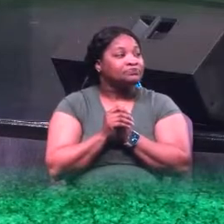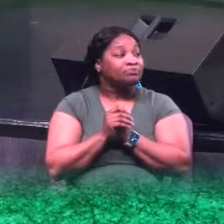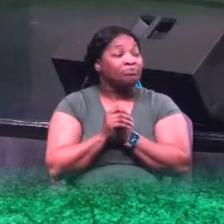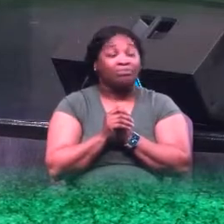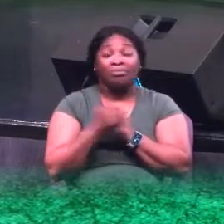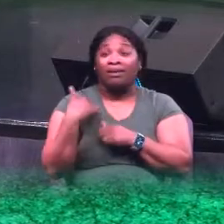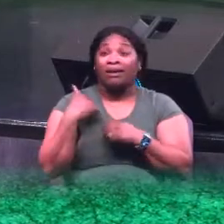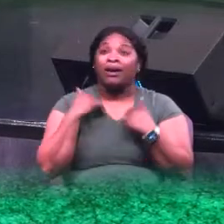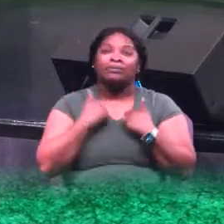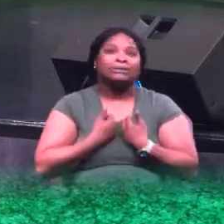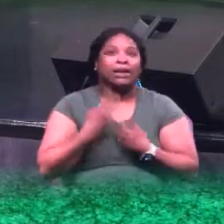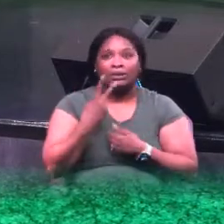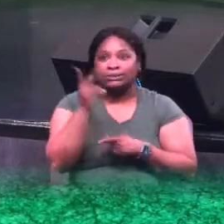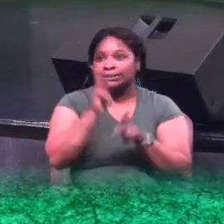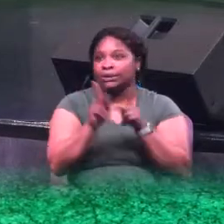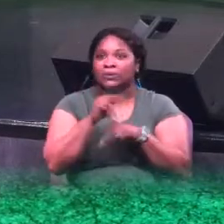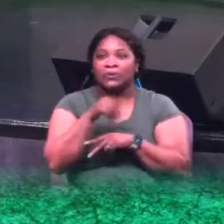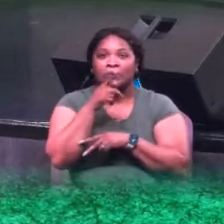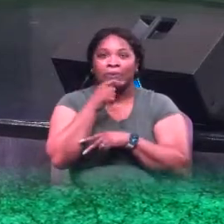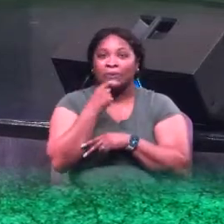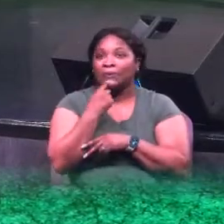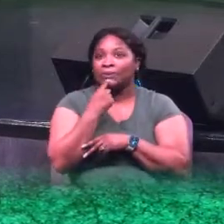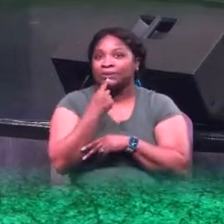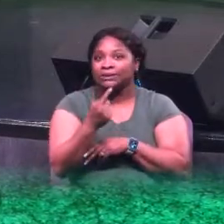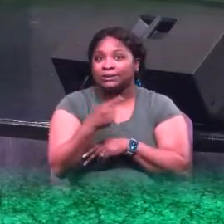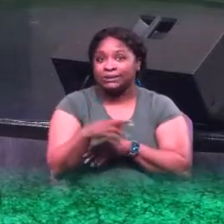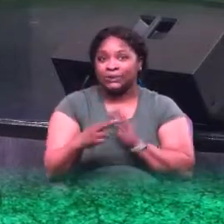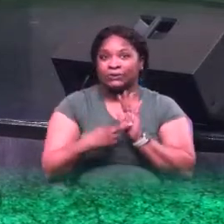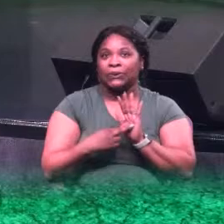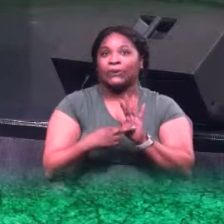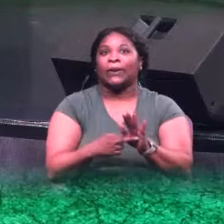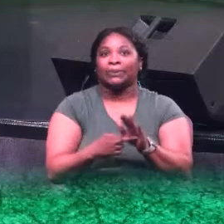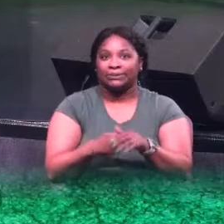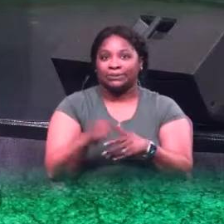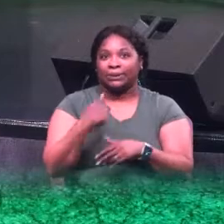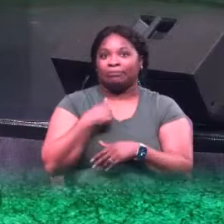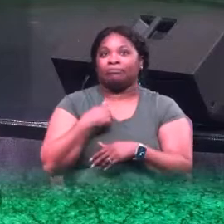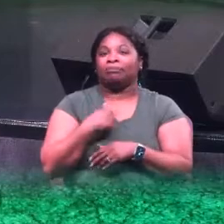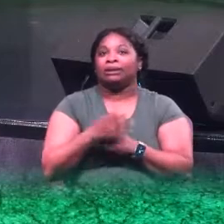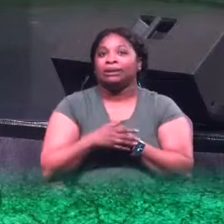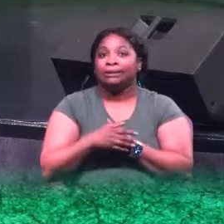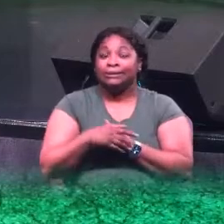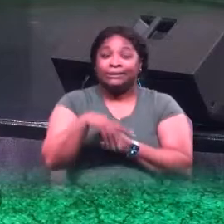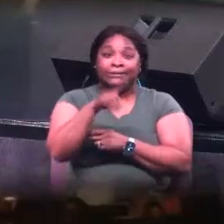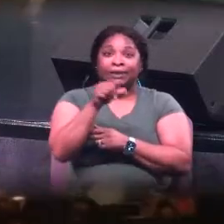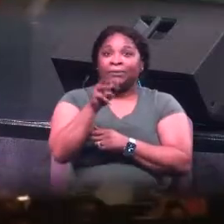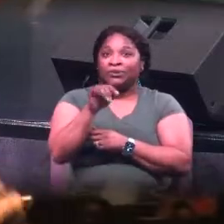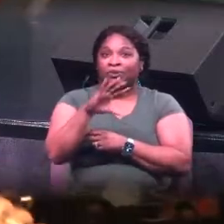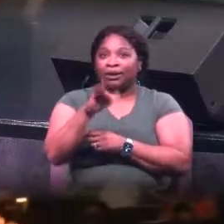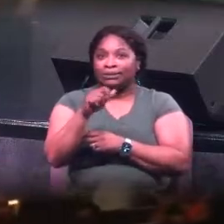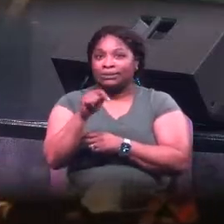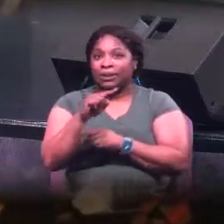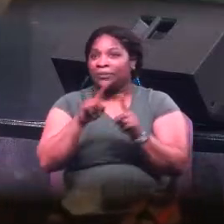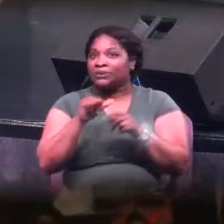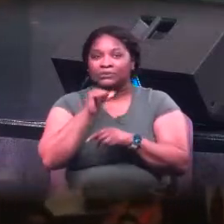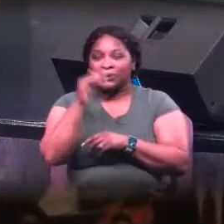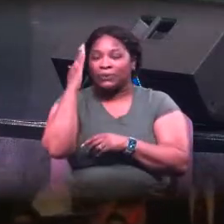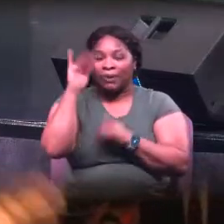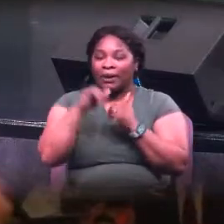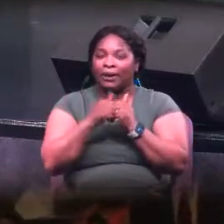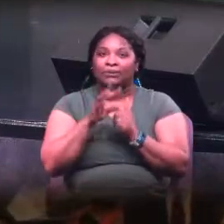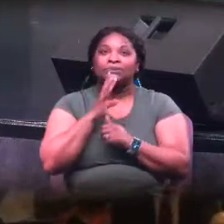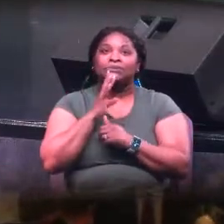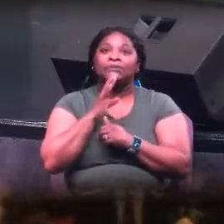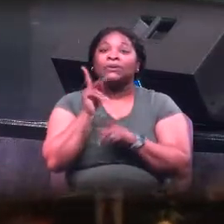I'm tired of seeing people who claim to represent me democratically but don't know how to talk to people the